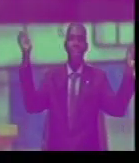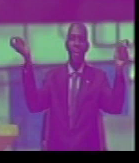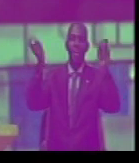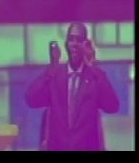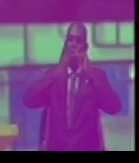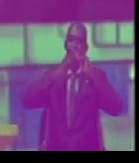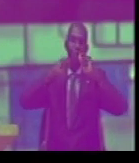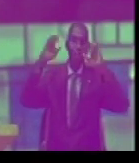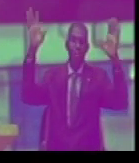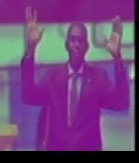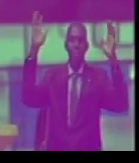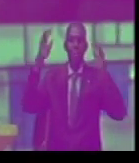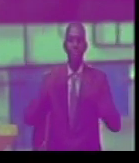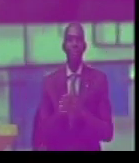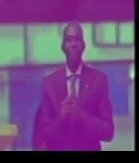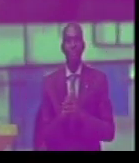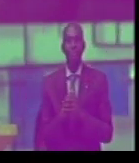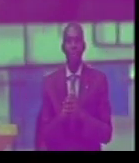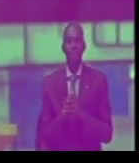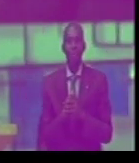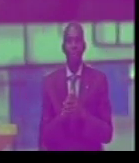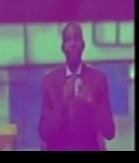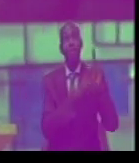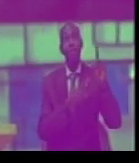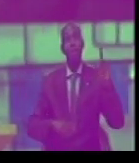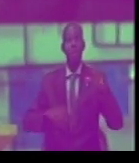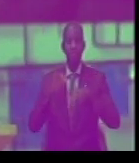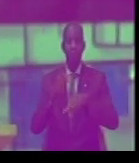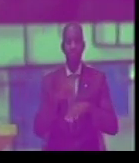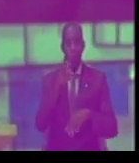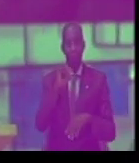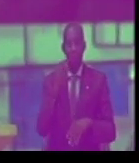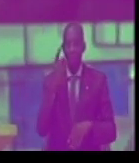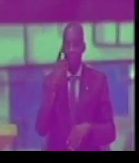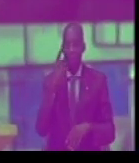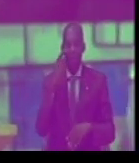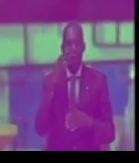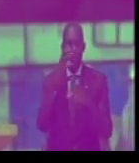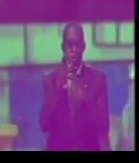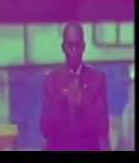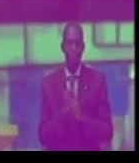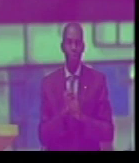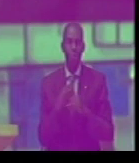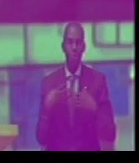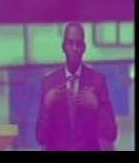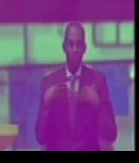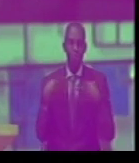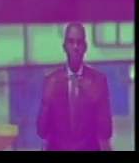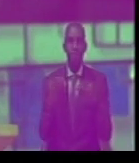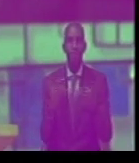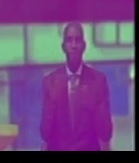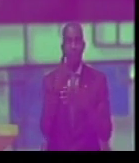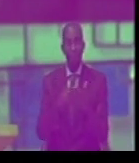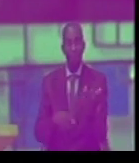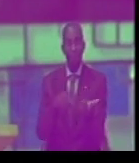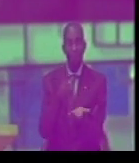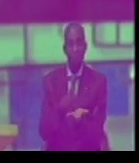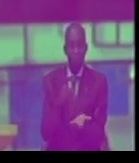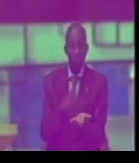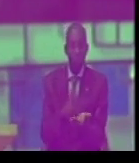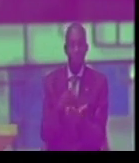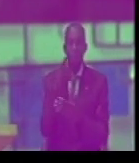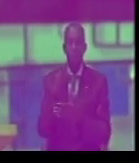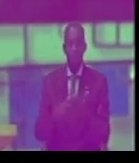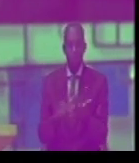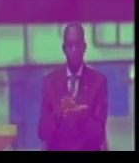the Lord. Shout hallelujah! The Lord touched him, the eyes got